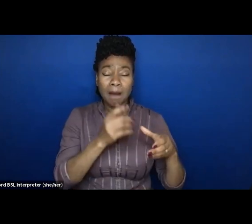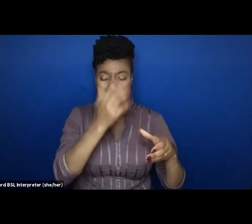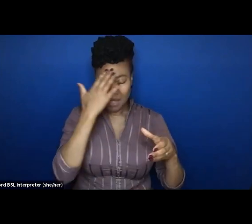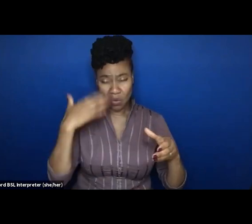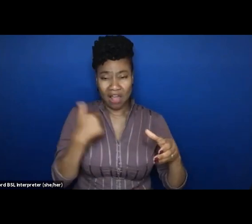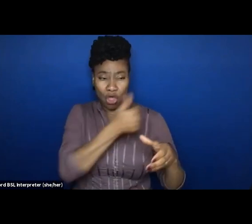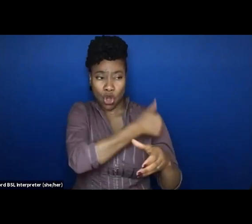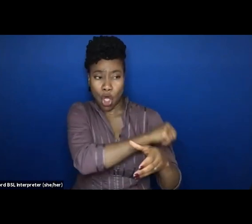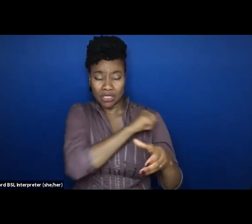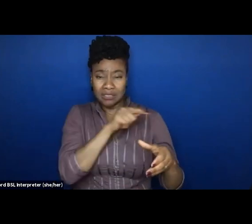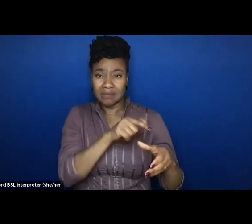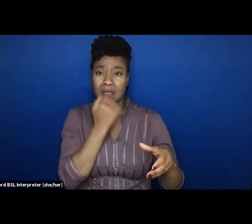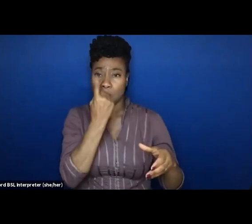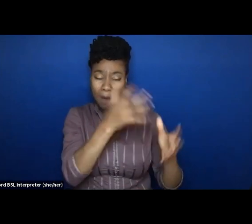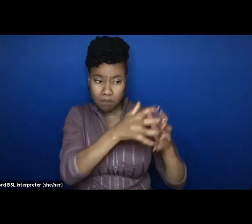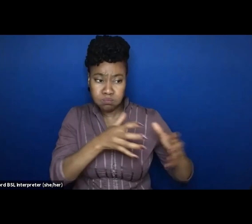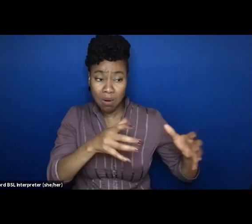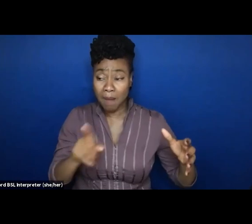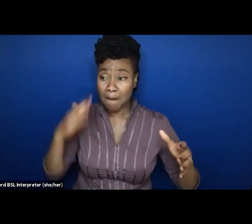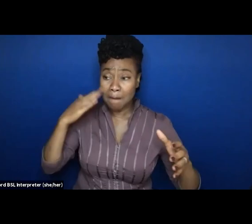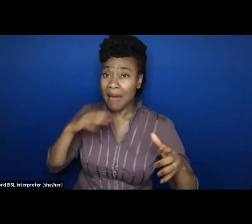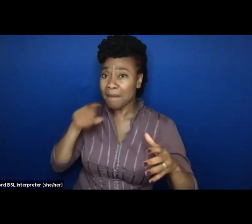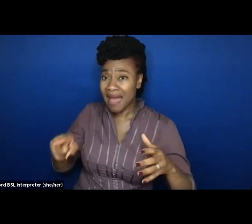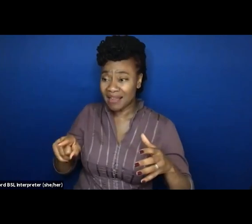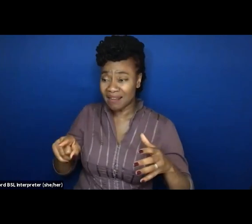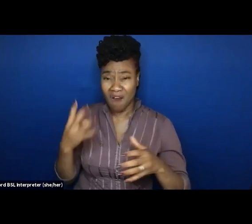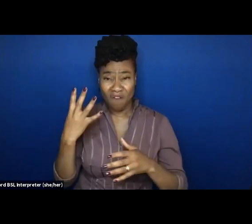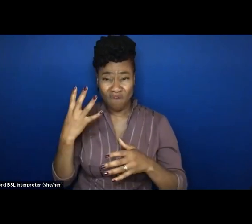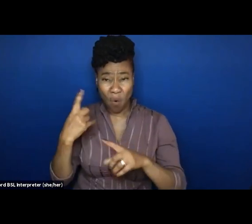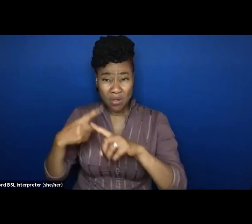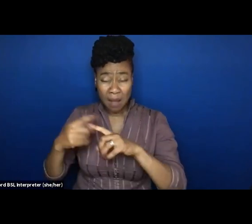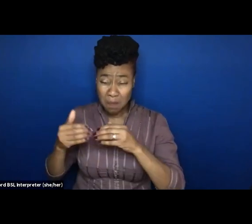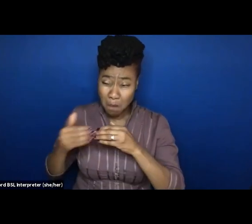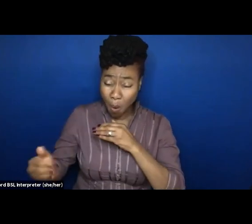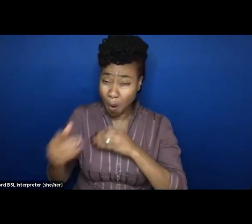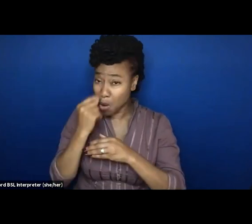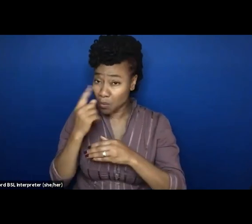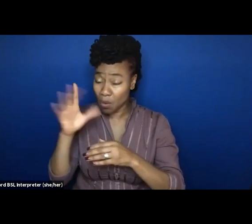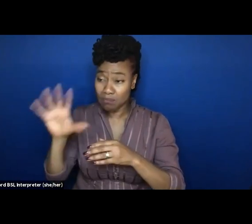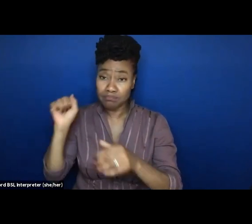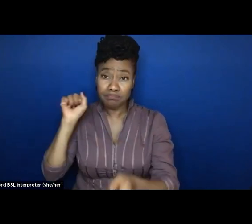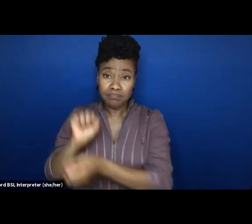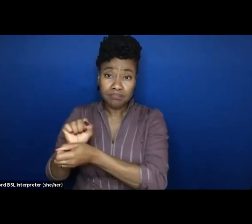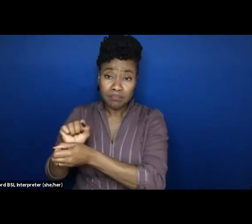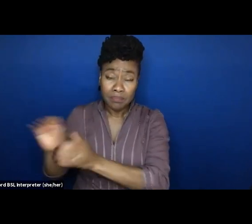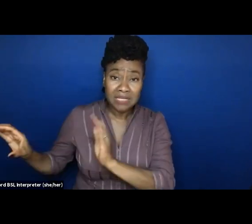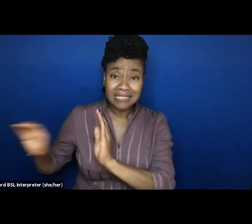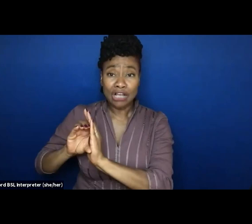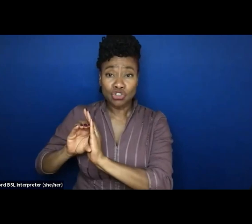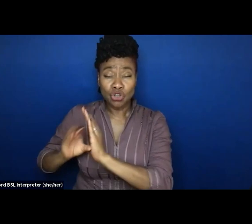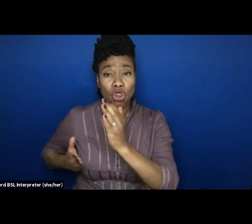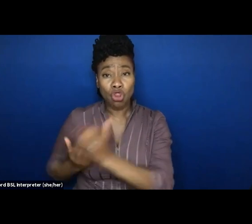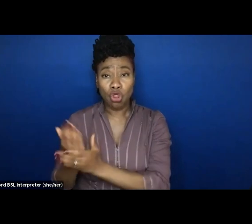Yet to address concerns that Black men are four times more likely to be detained under the Mental Health Act than their white